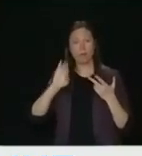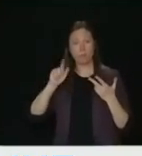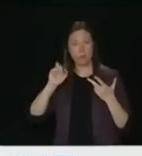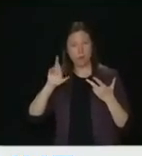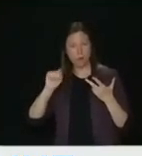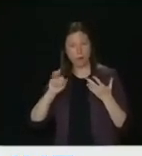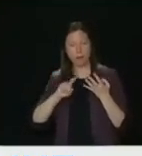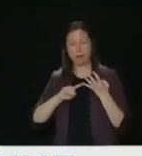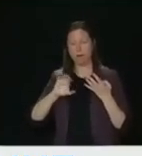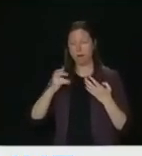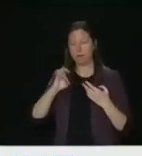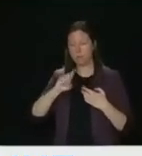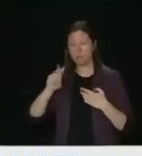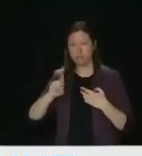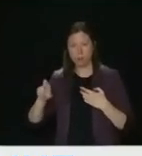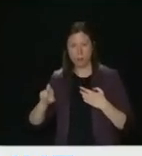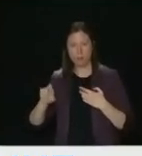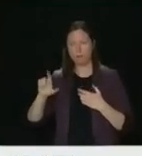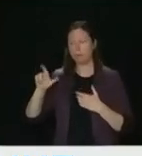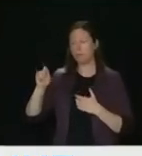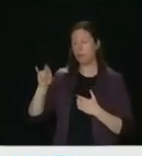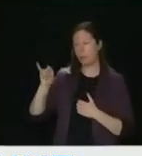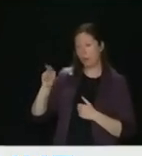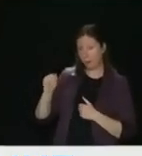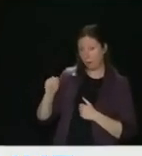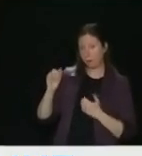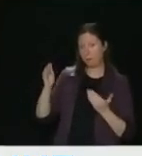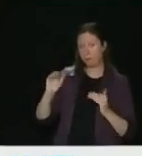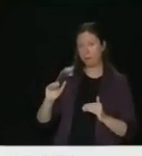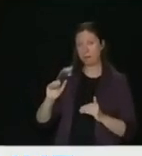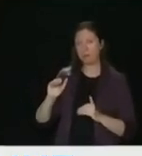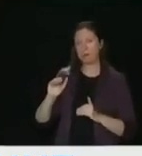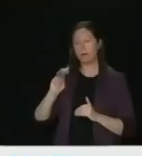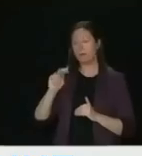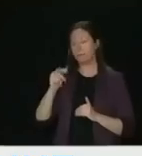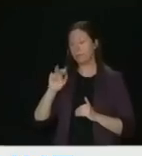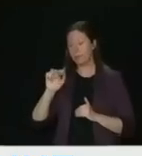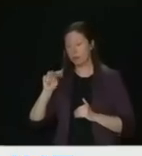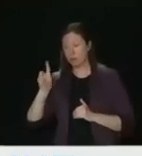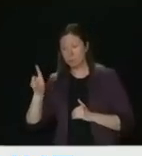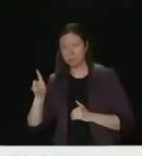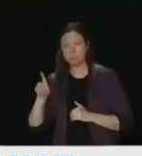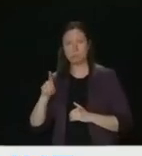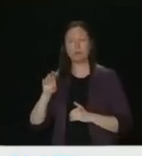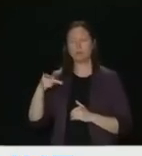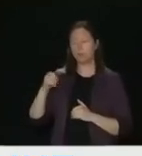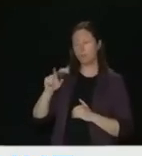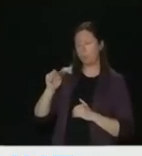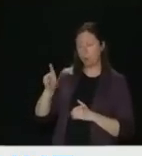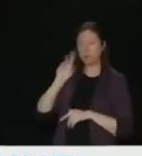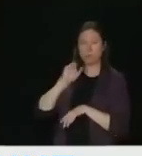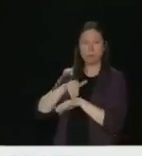Republic, Lithuania, the Netherlands, and Poland in sending arms.